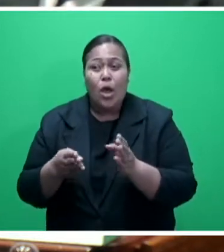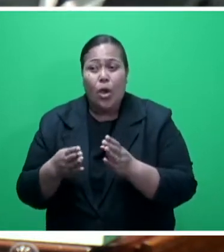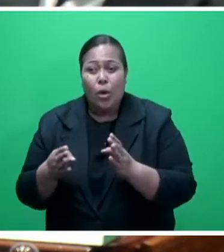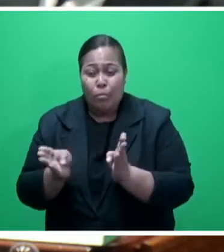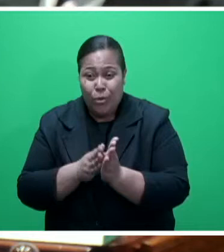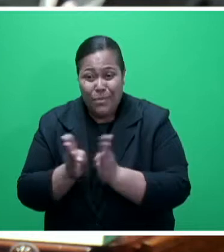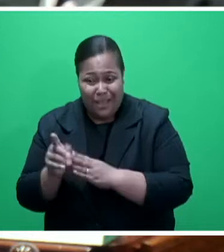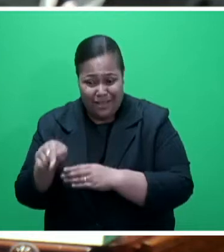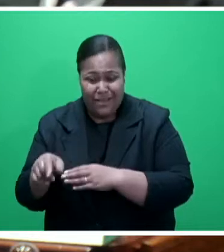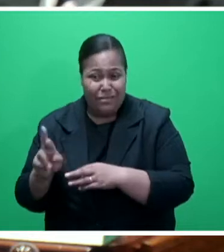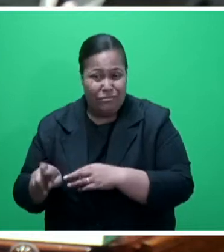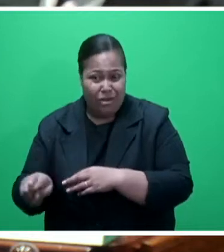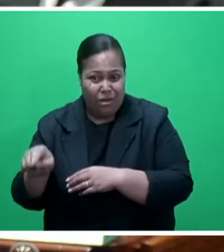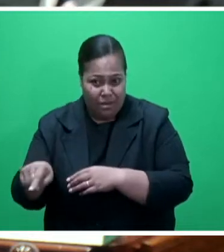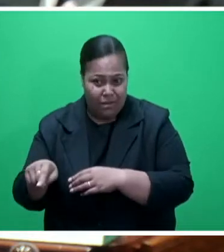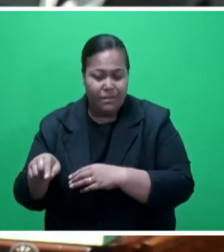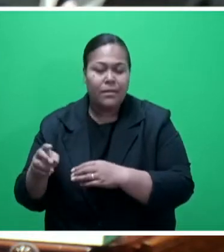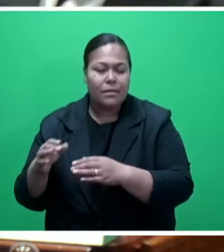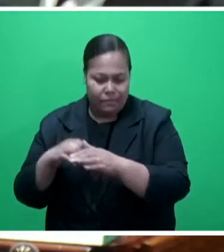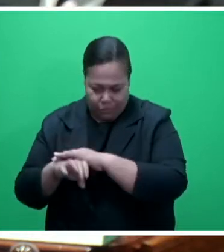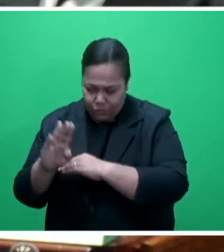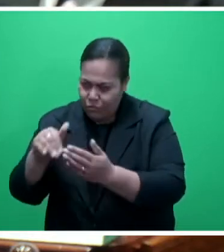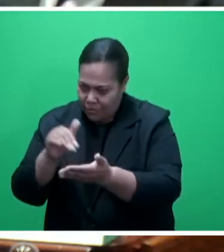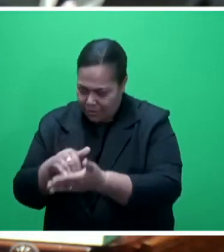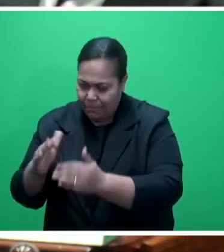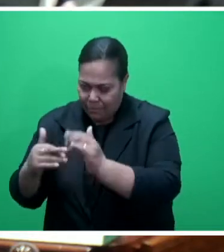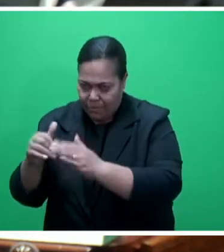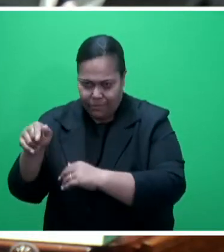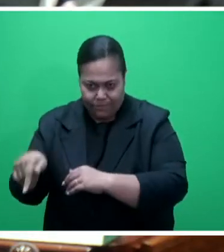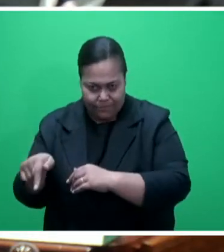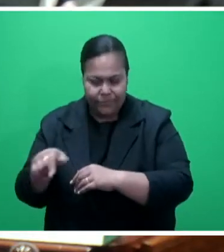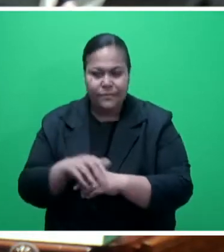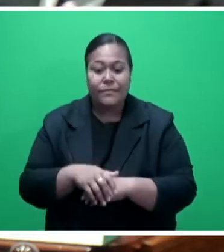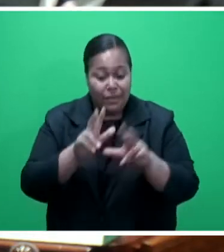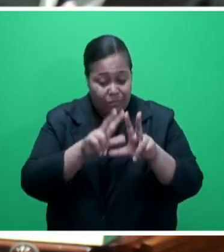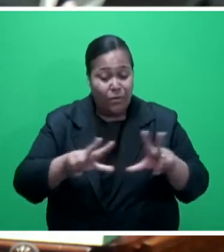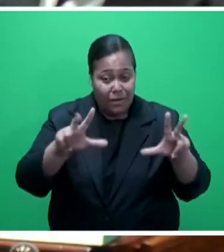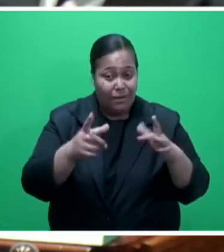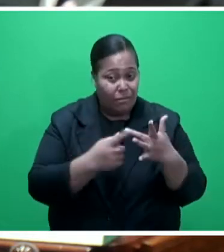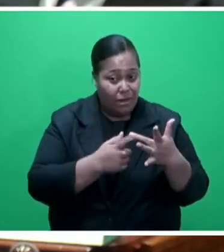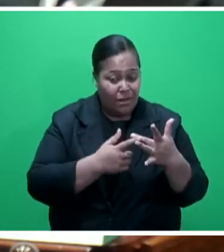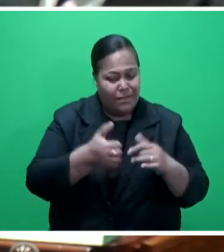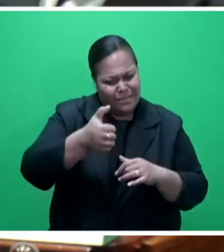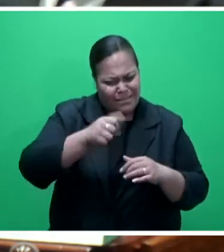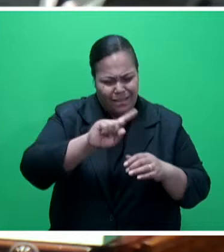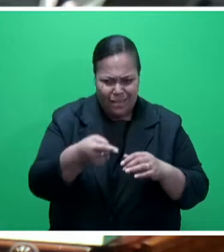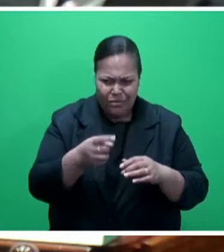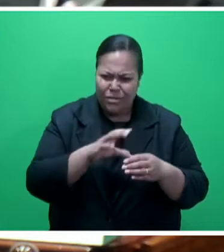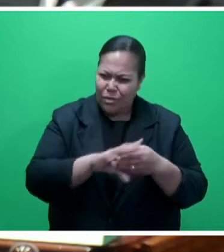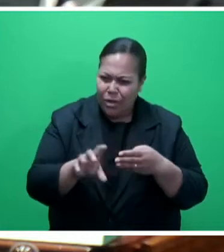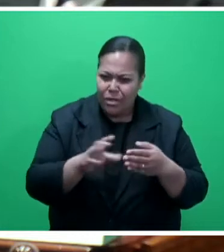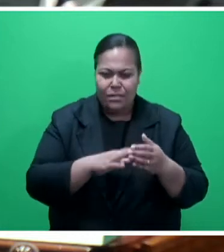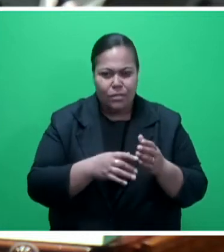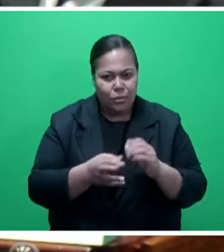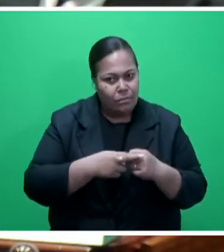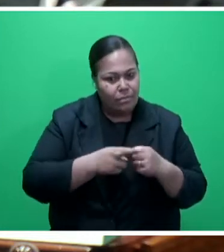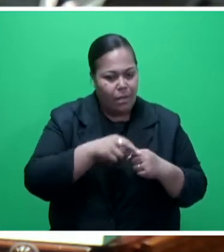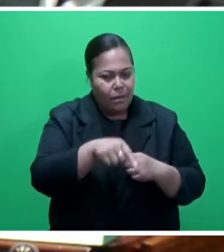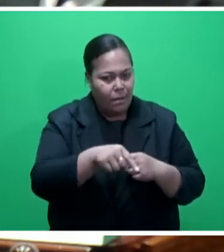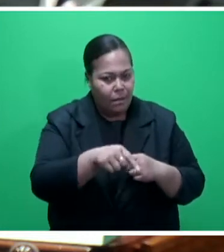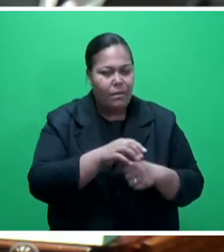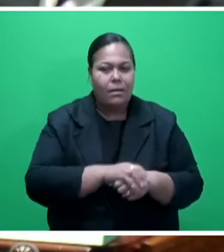$98,000. Upgrading of Dingila Evacuation Center in Dakonrobe, $16,000. Upgrading of Nanduri Evacuation Center